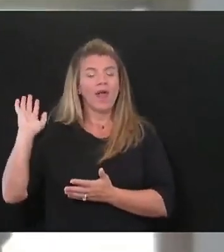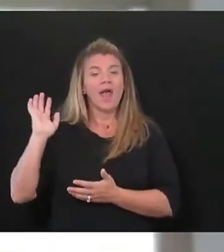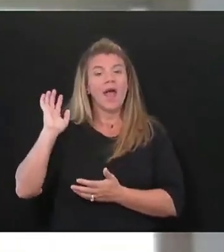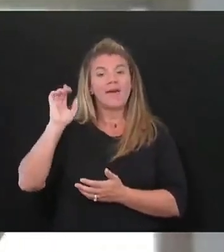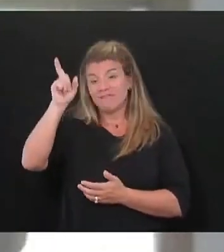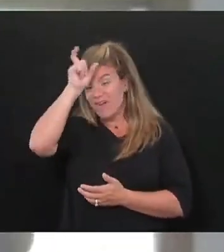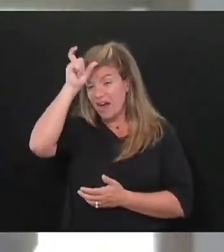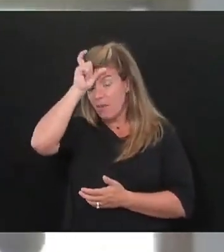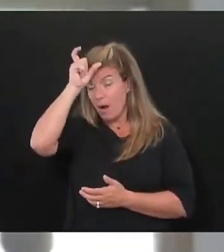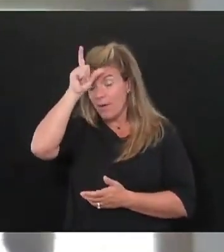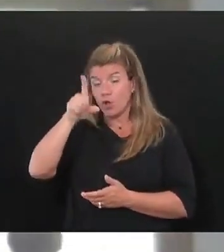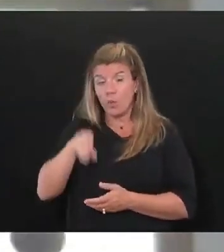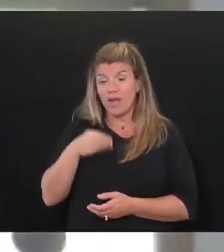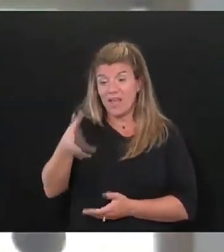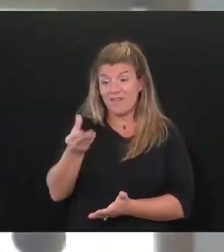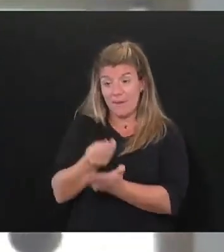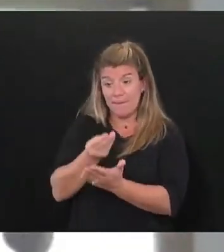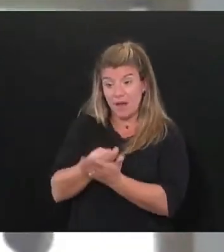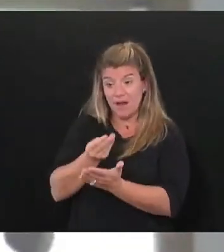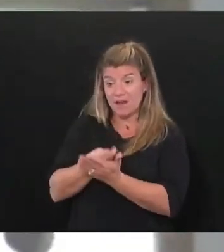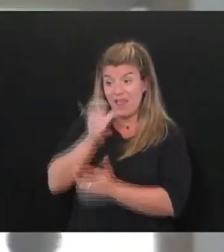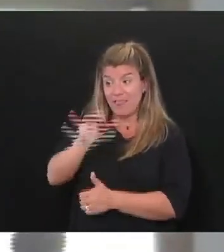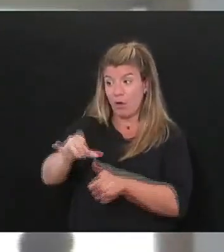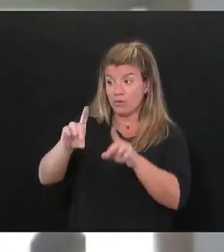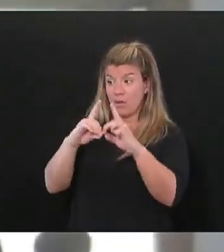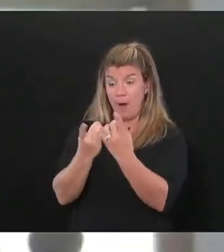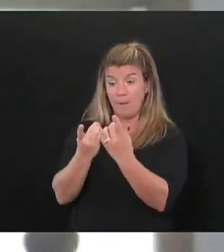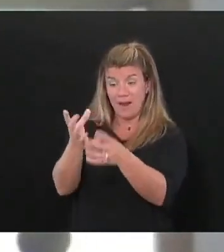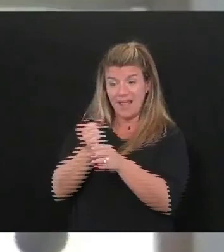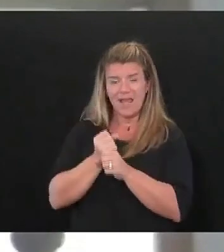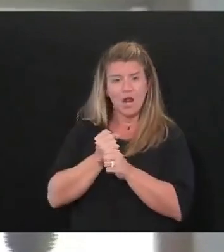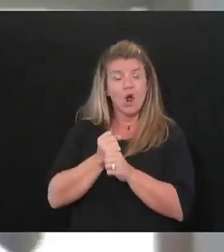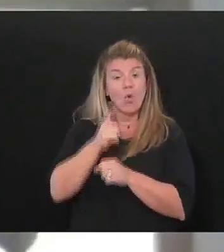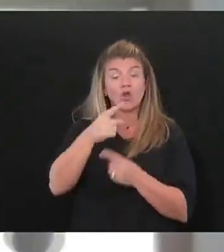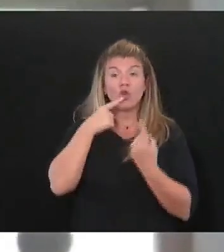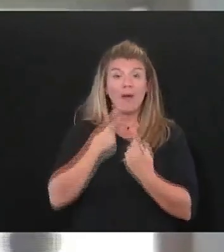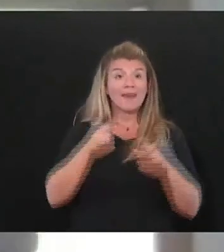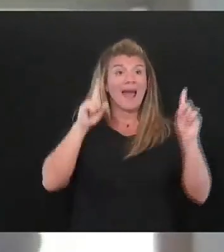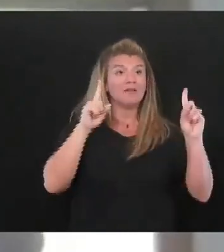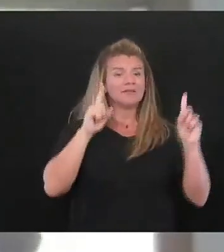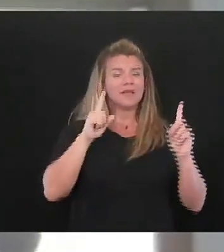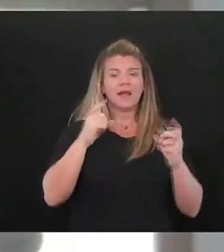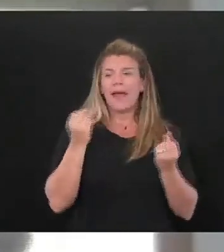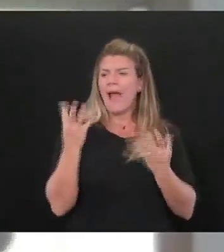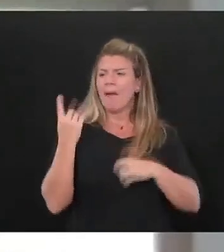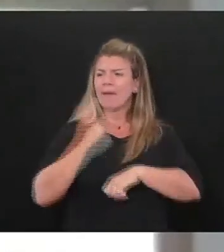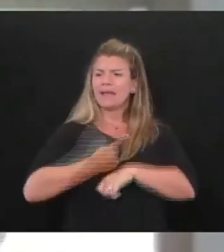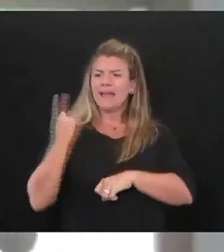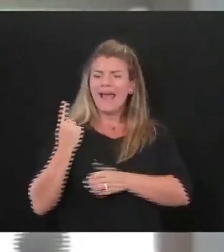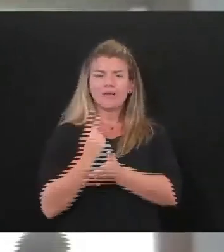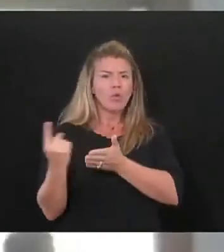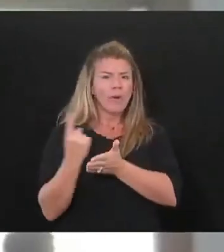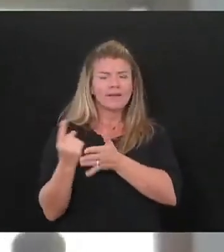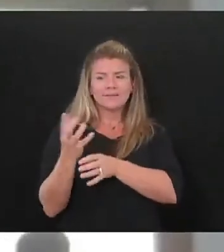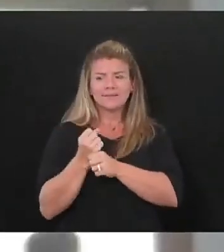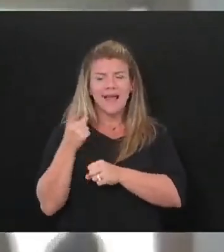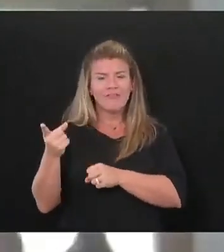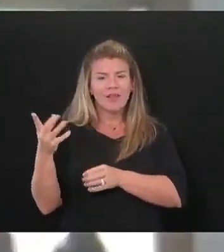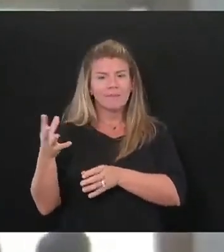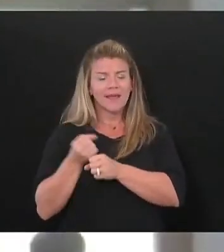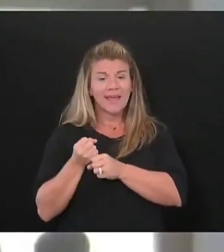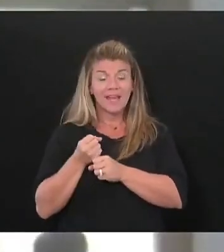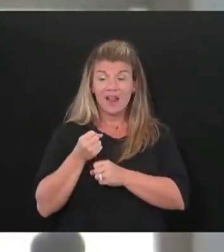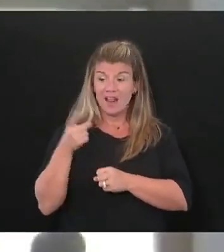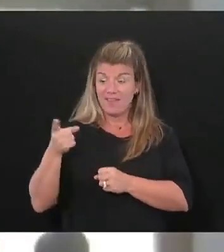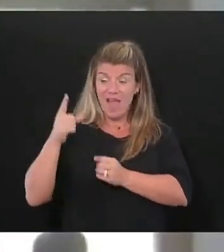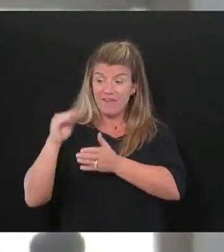about volunteer fire departments and rescue squads getting money, how soon does that money go out? Do they have to fill out paperwork? Do you have